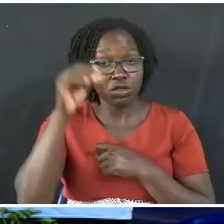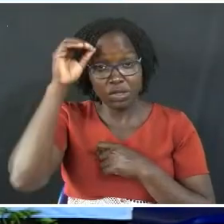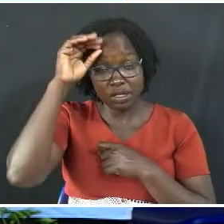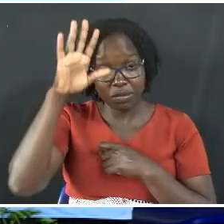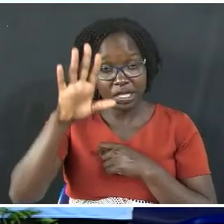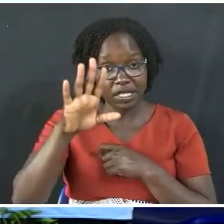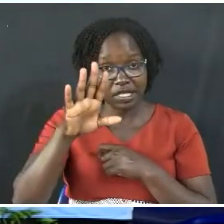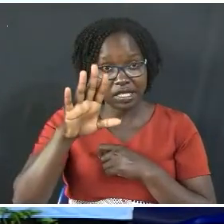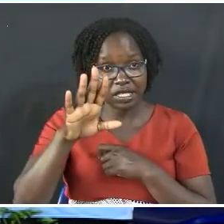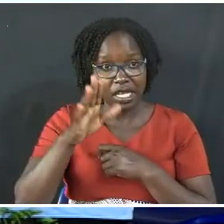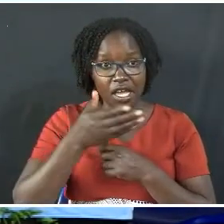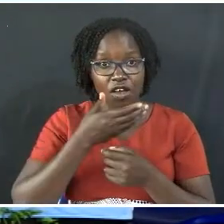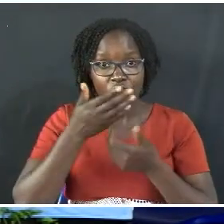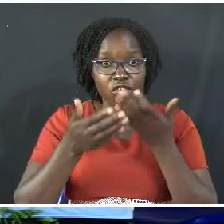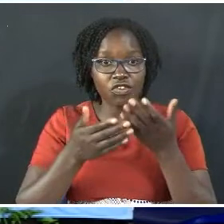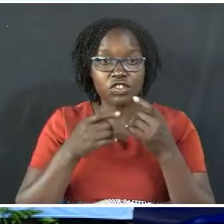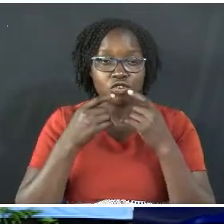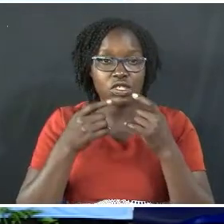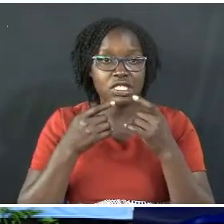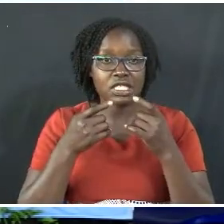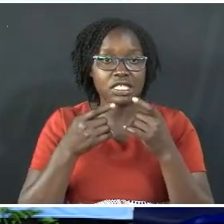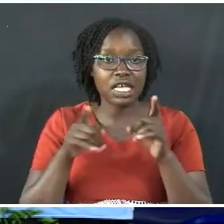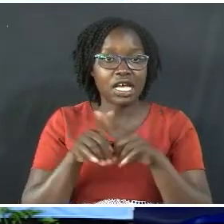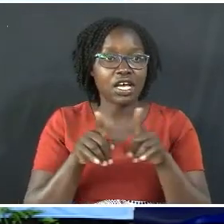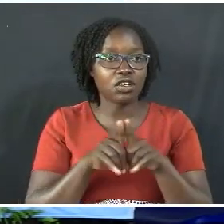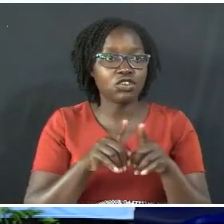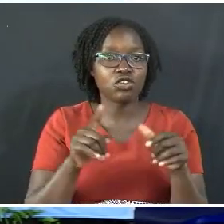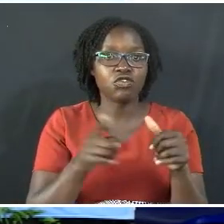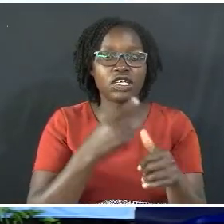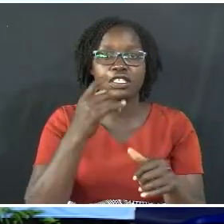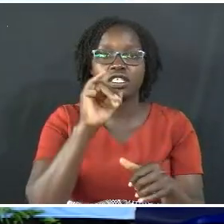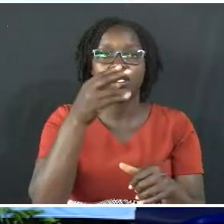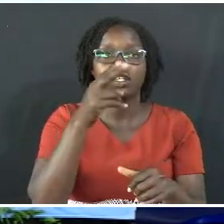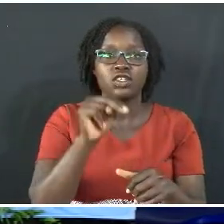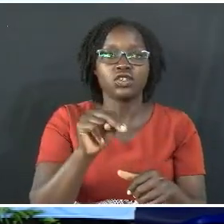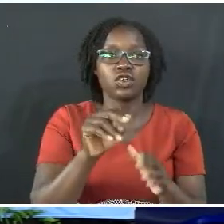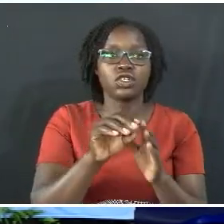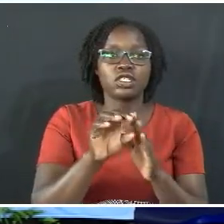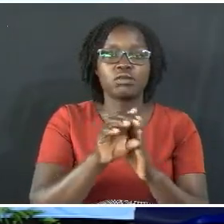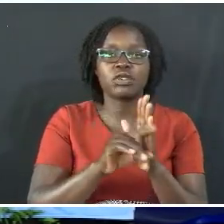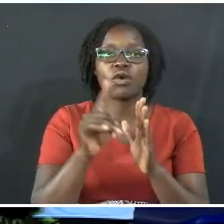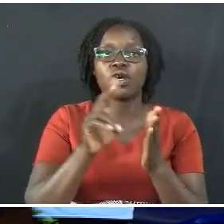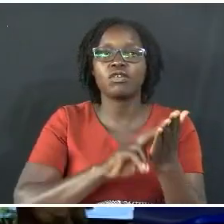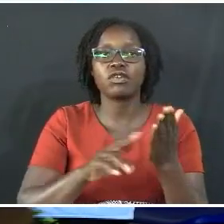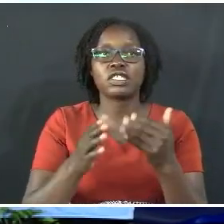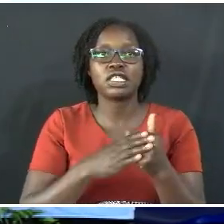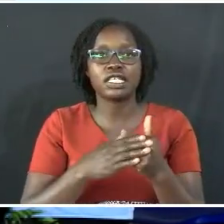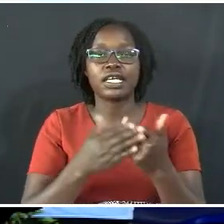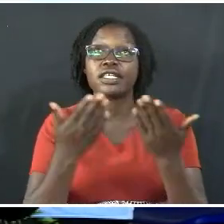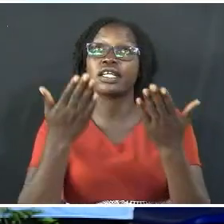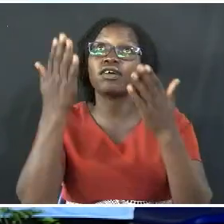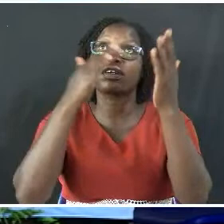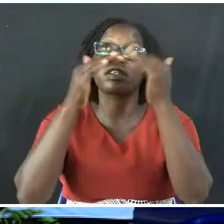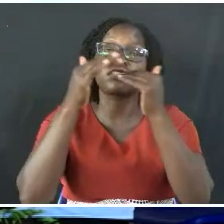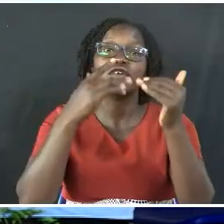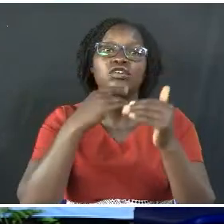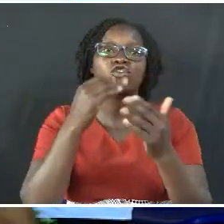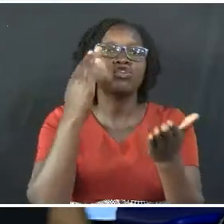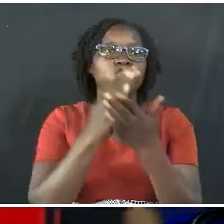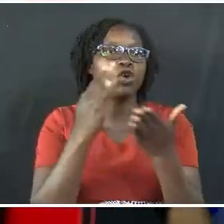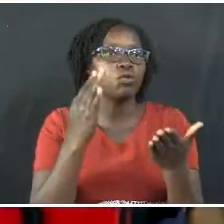surprised. Confess the sins according to 1 John chapter 1 verse 9 and are now in heaven. So